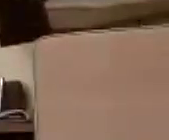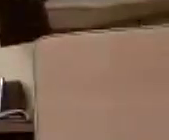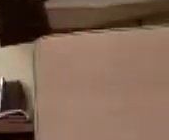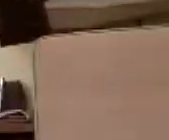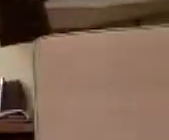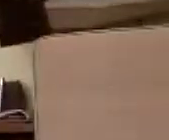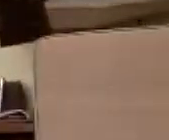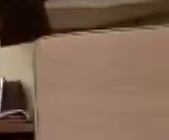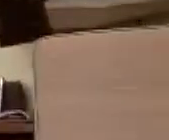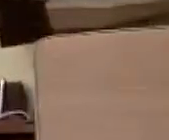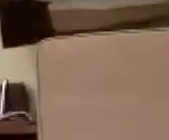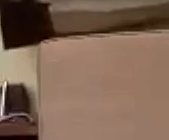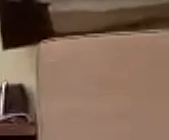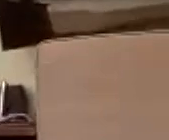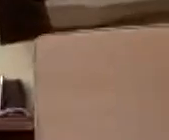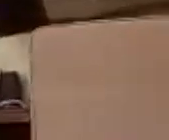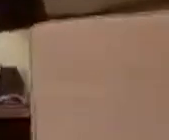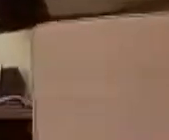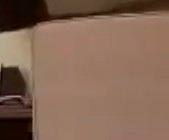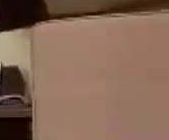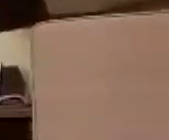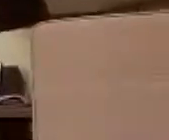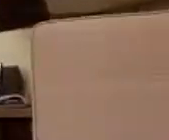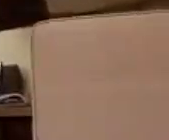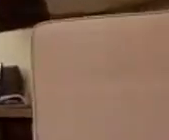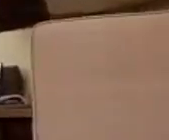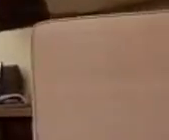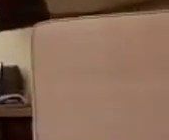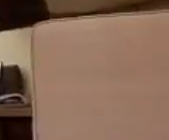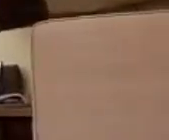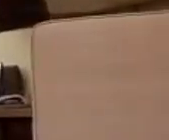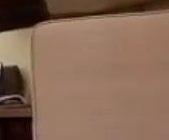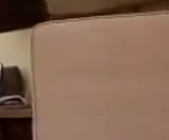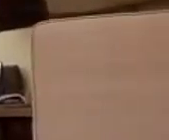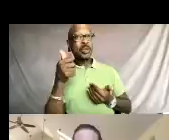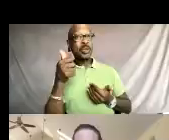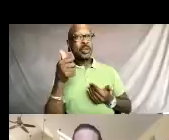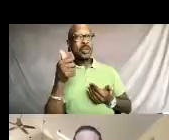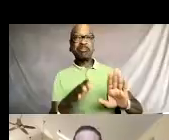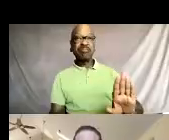It might be easier. Yeah, it looks like my screen share, my screen sharing has been